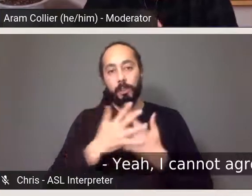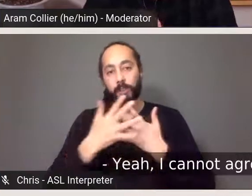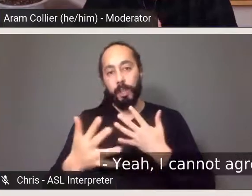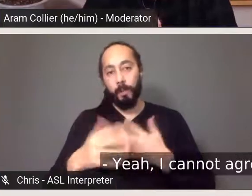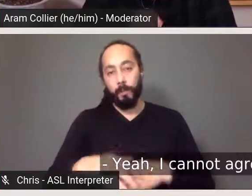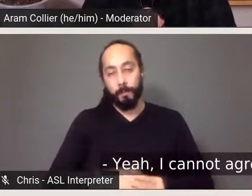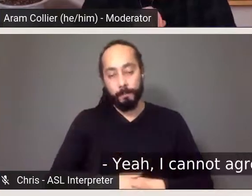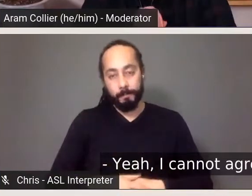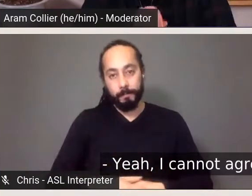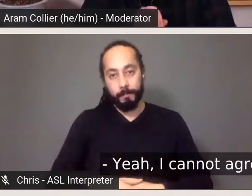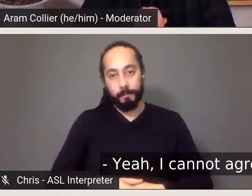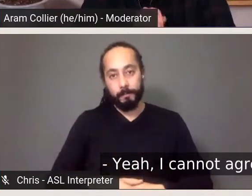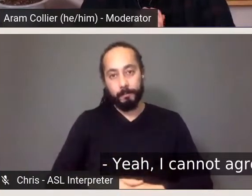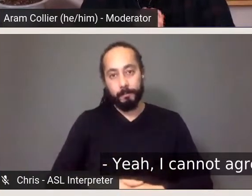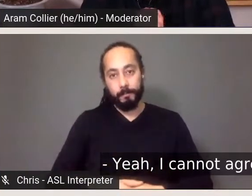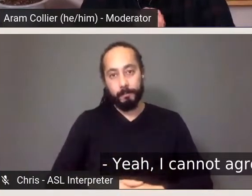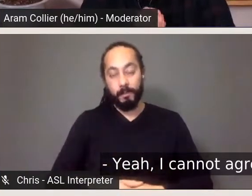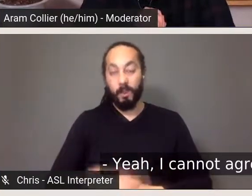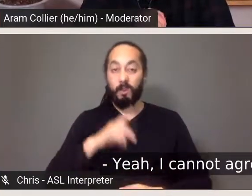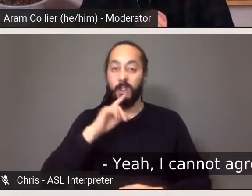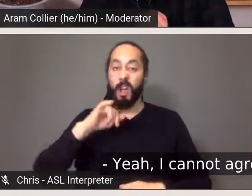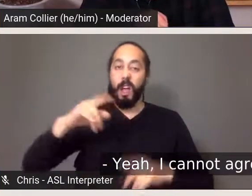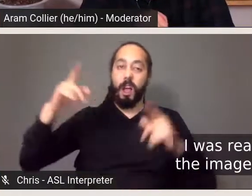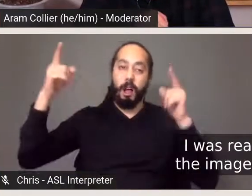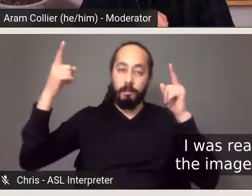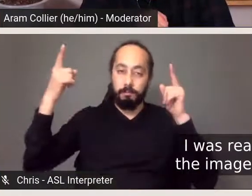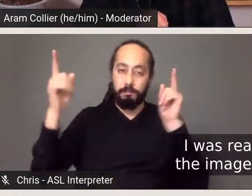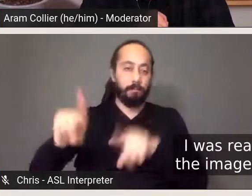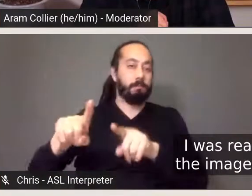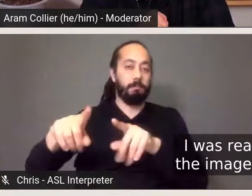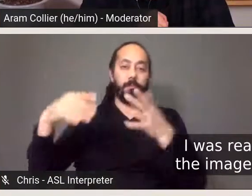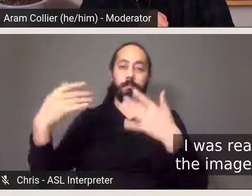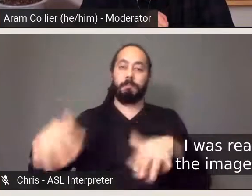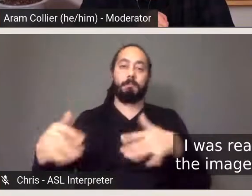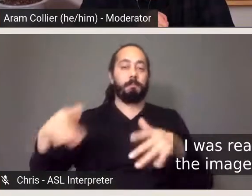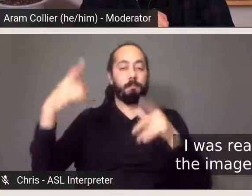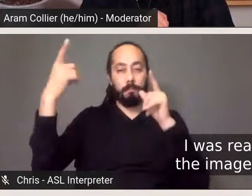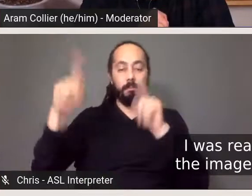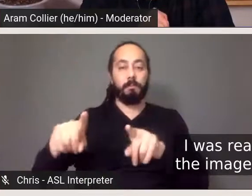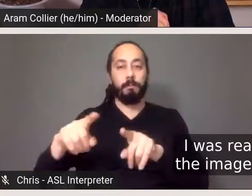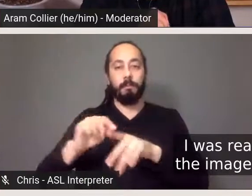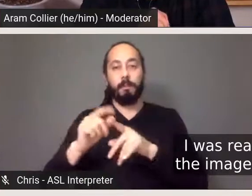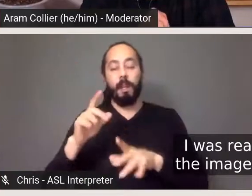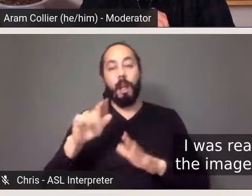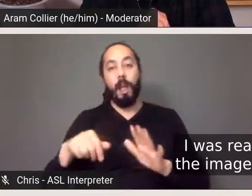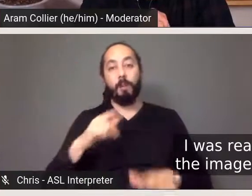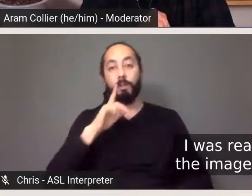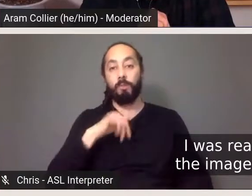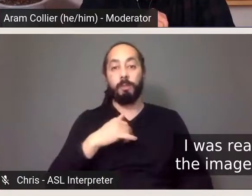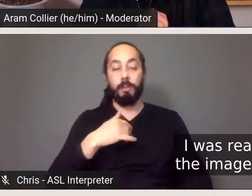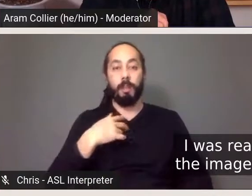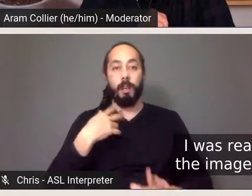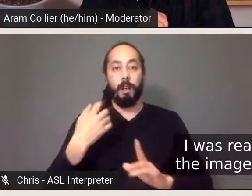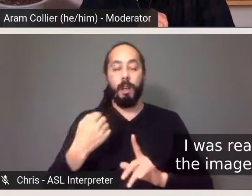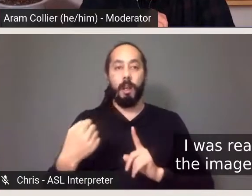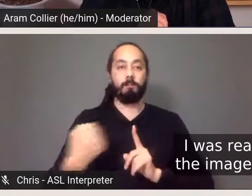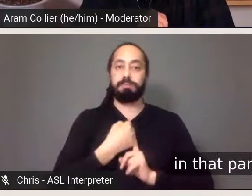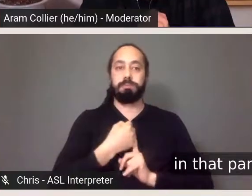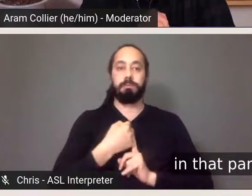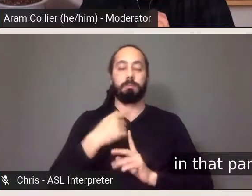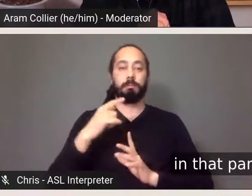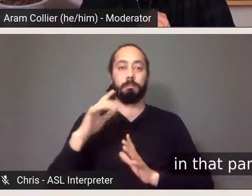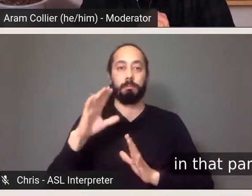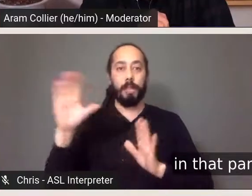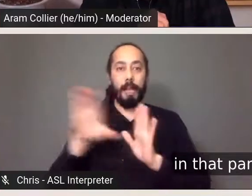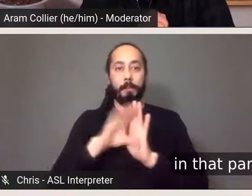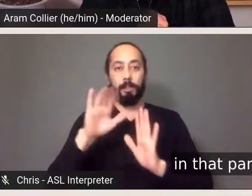Yeah, I cannot agree with you more, Rob. Yeah, and I was really struck by the image of the shadow in